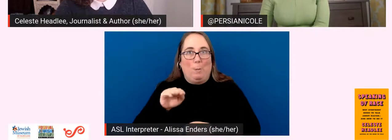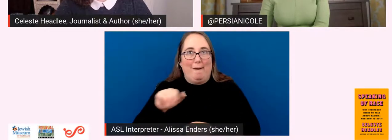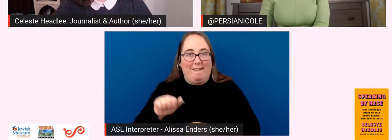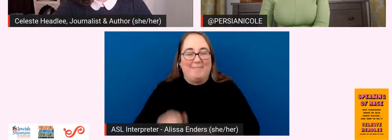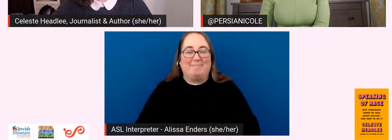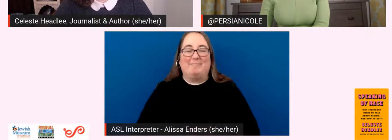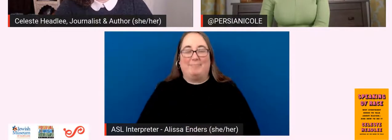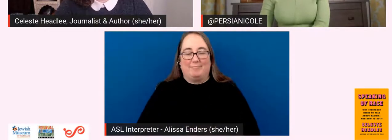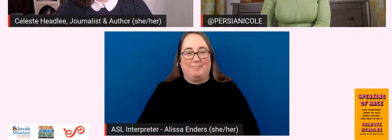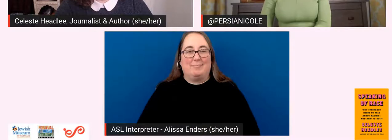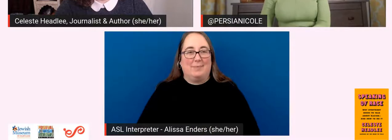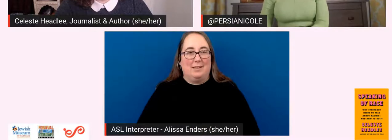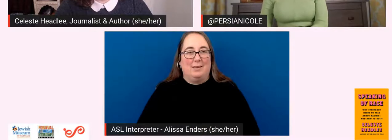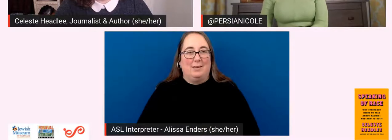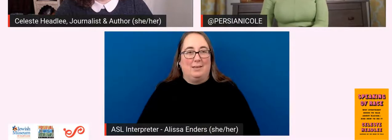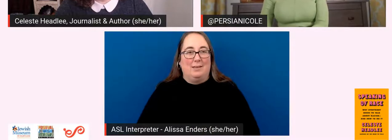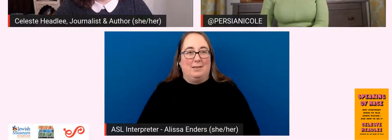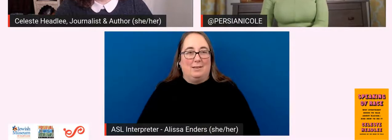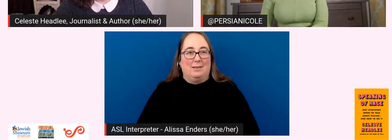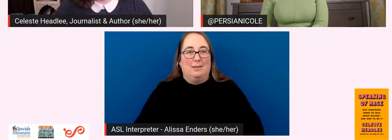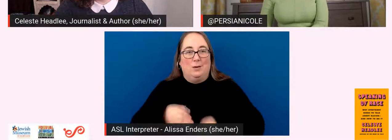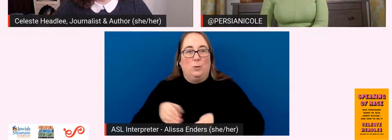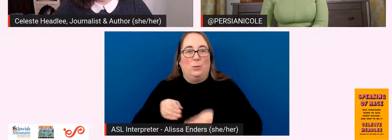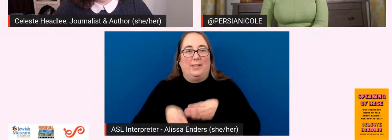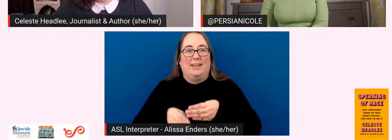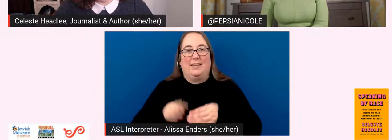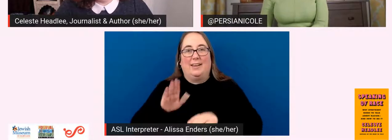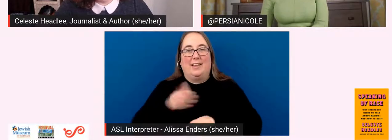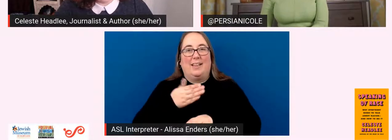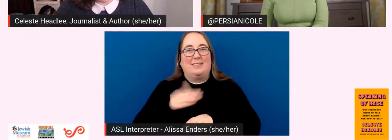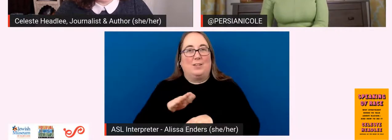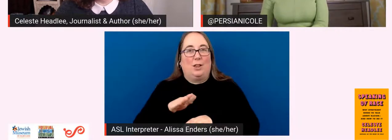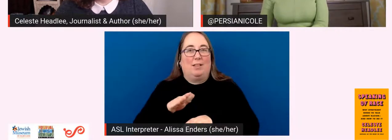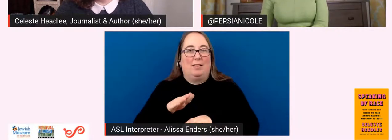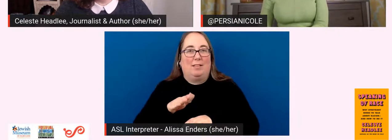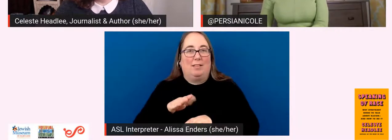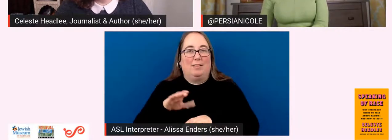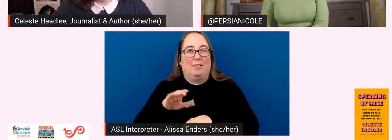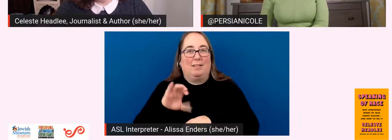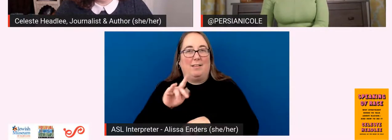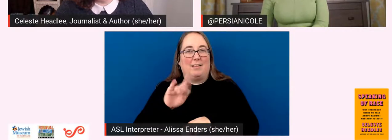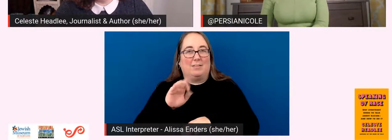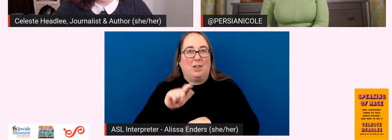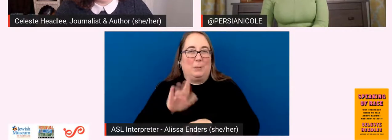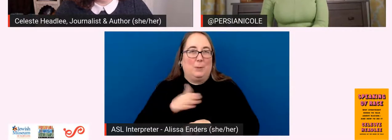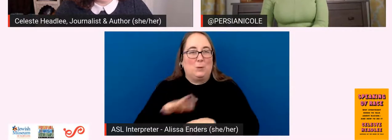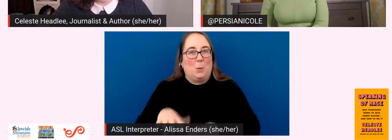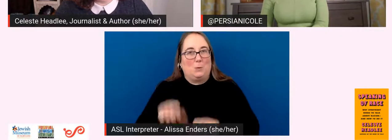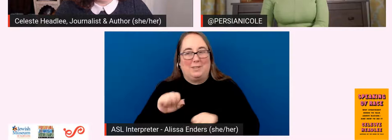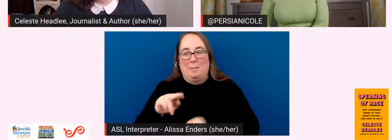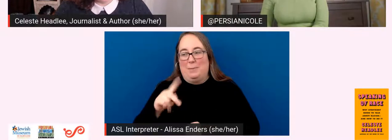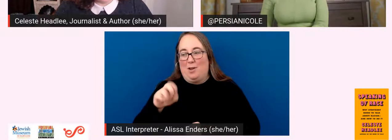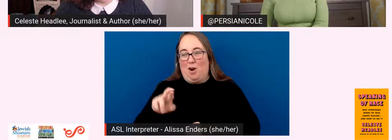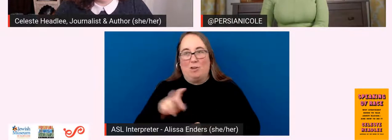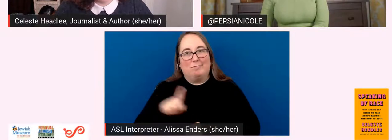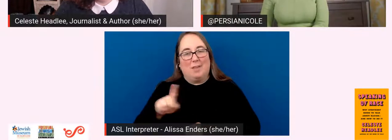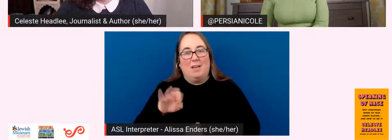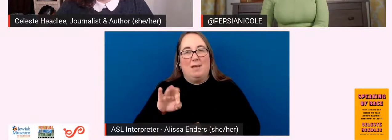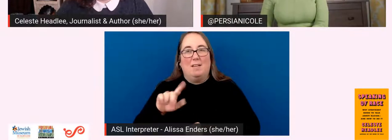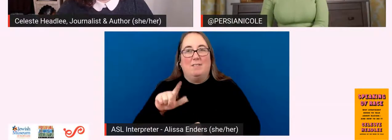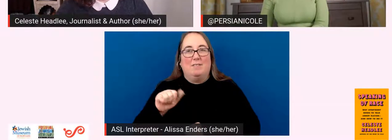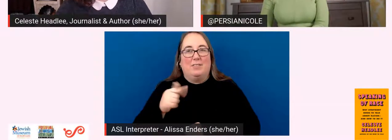so I took a job as a weekend classical music host at my NPR station in Flagstaff, Arizona, where I